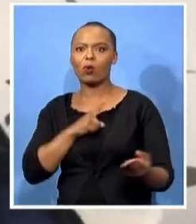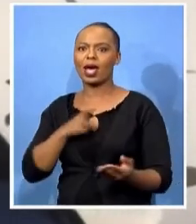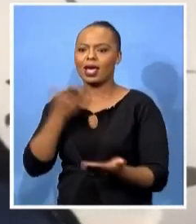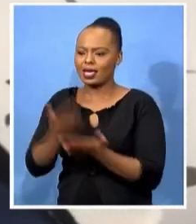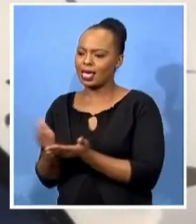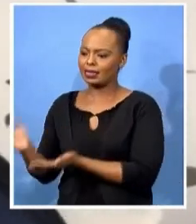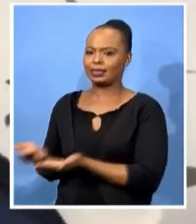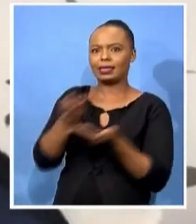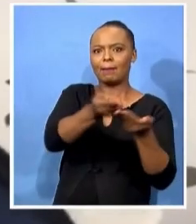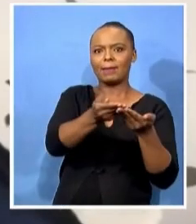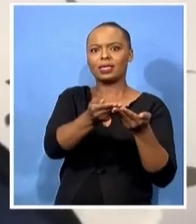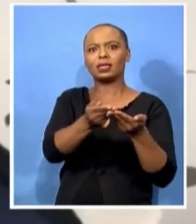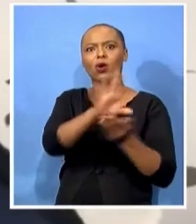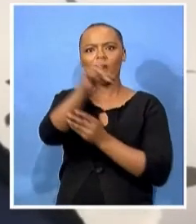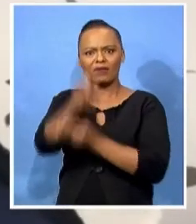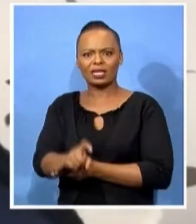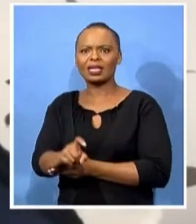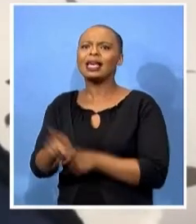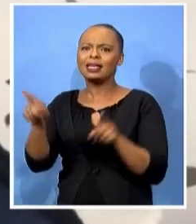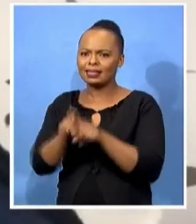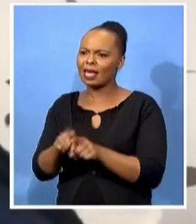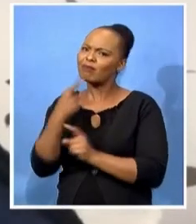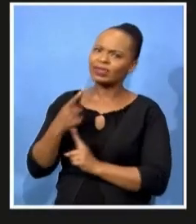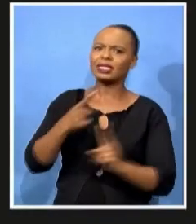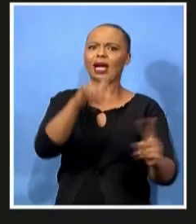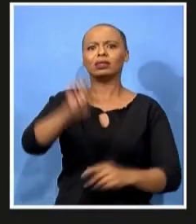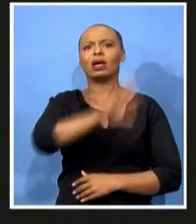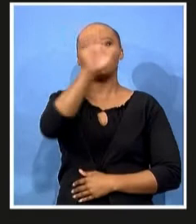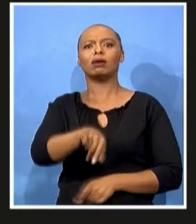Africans. And so that's it from my side. Thank you.